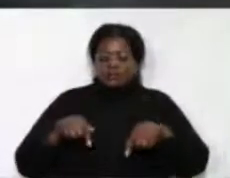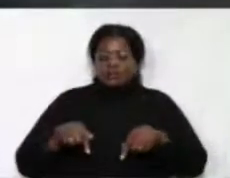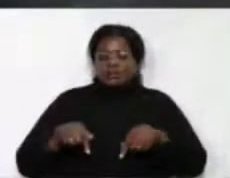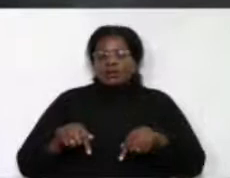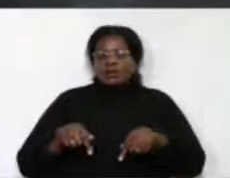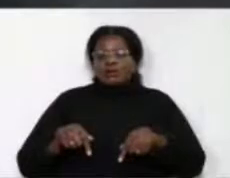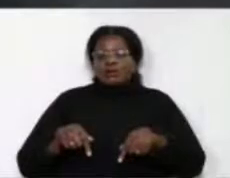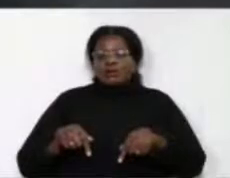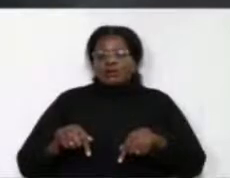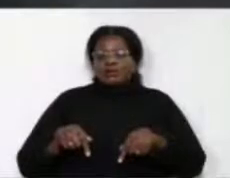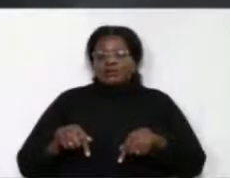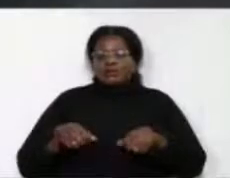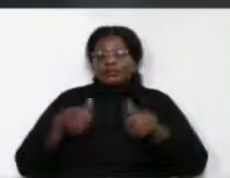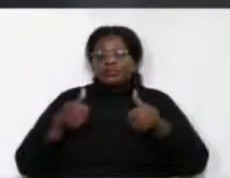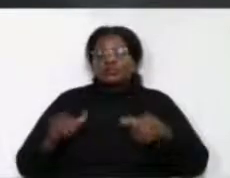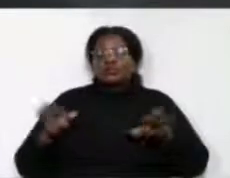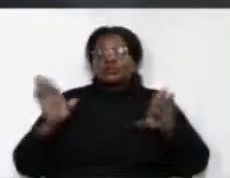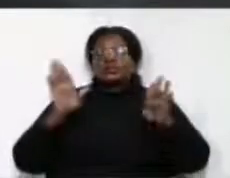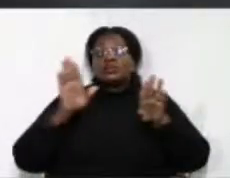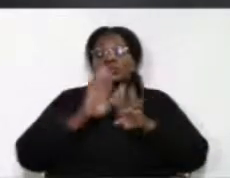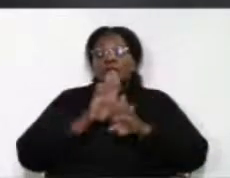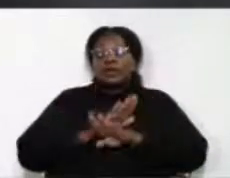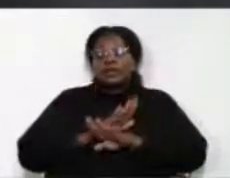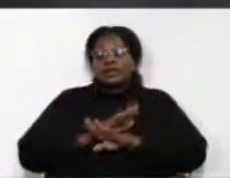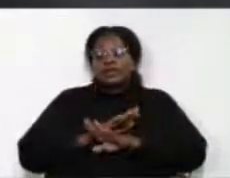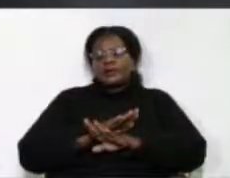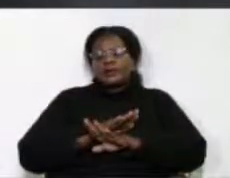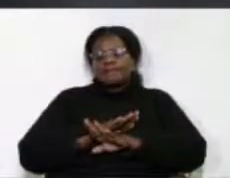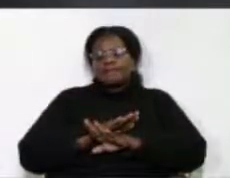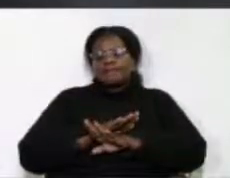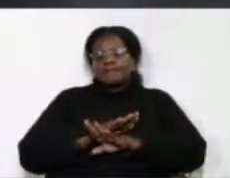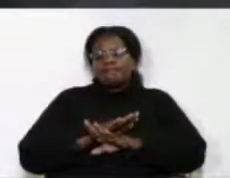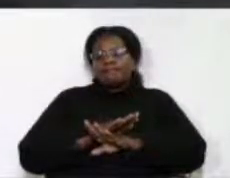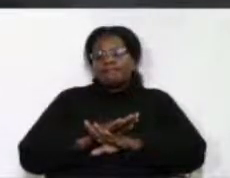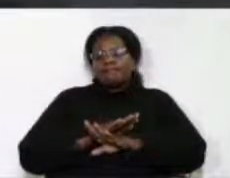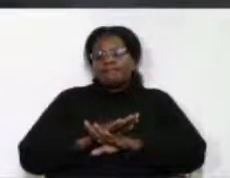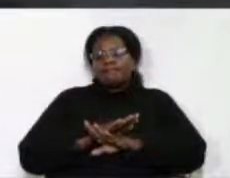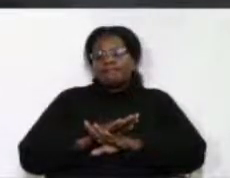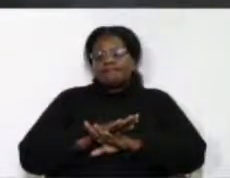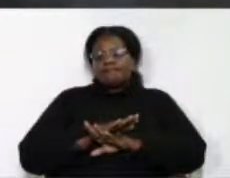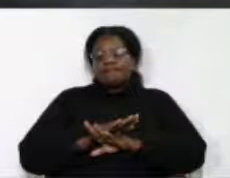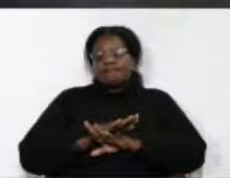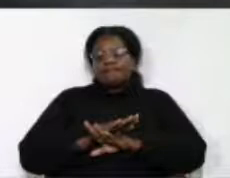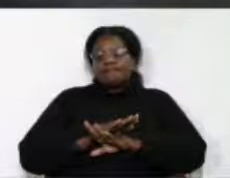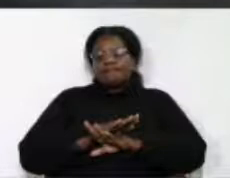From all of us here and the rest of the crew, good night.